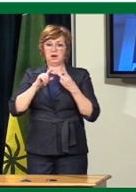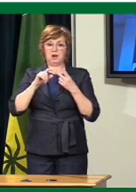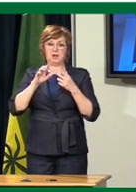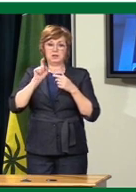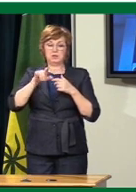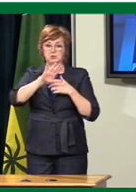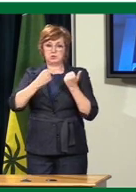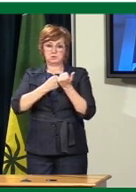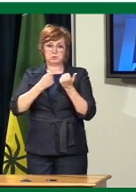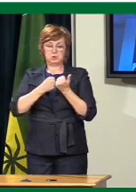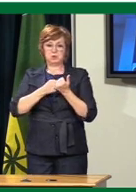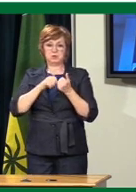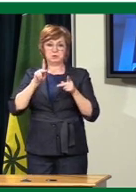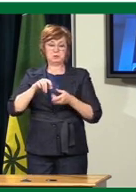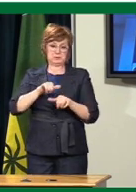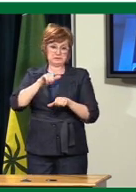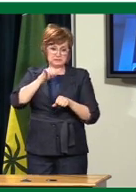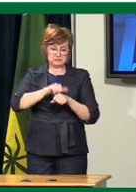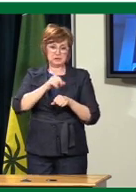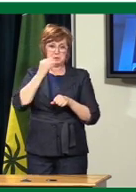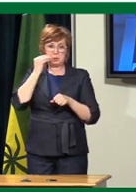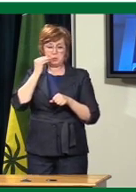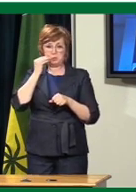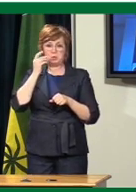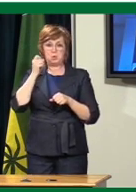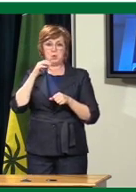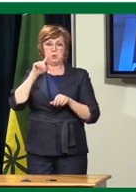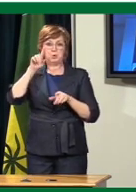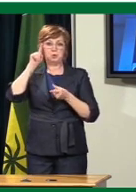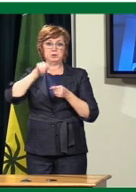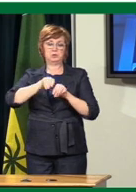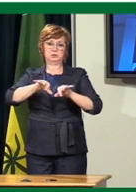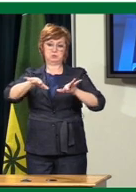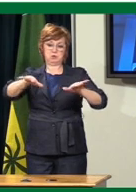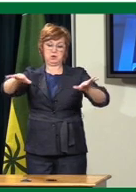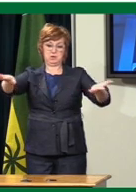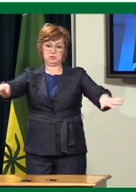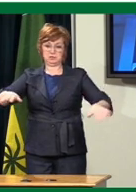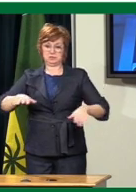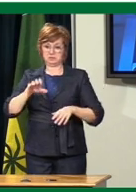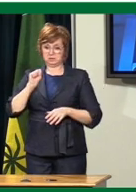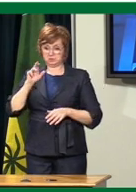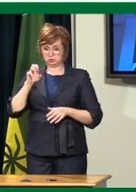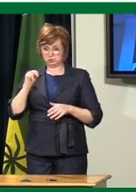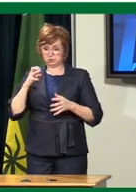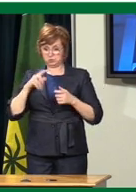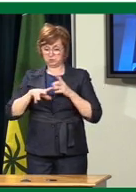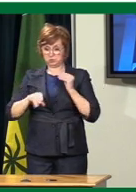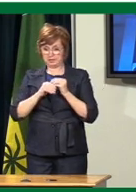to do that, we simply will not be successful. Susan, did you have anything to add?